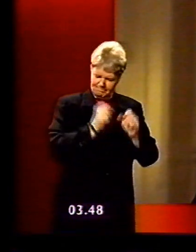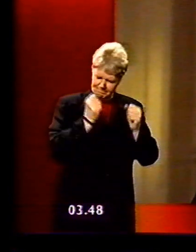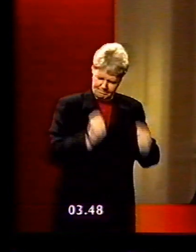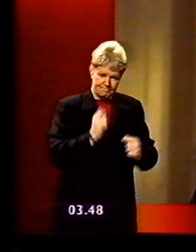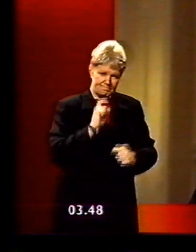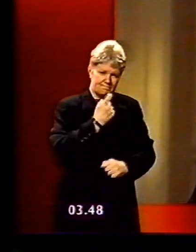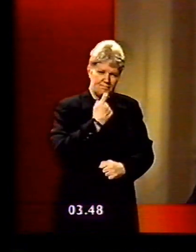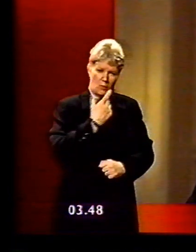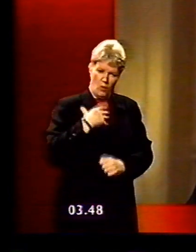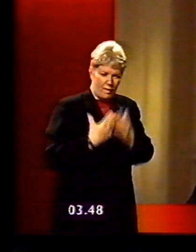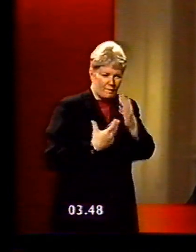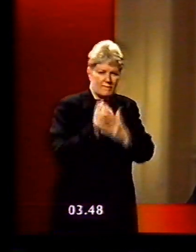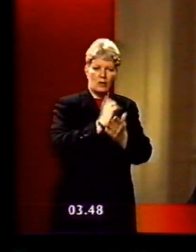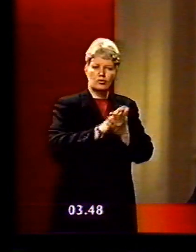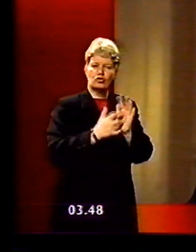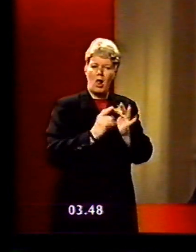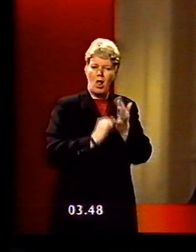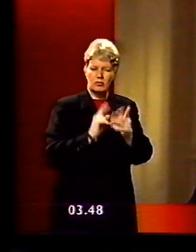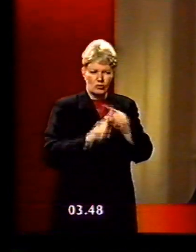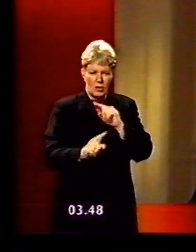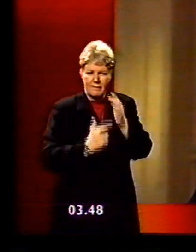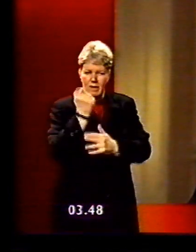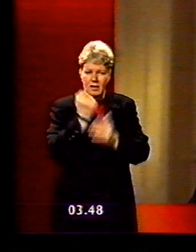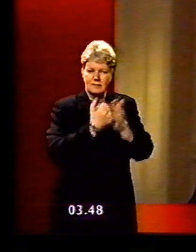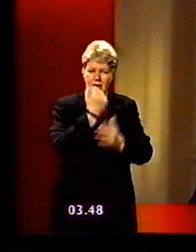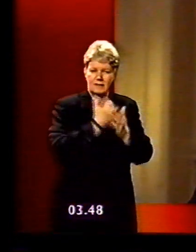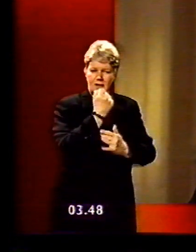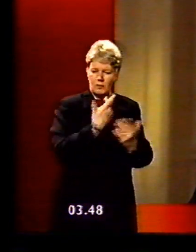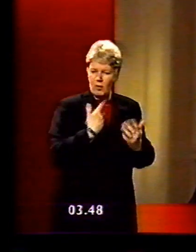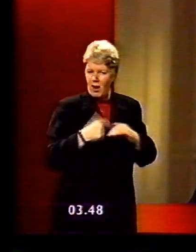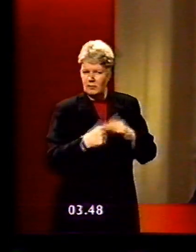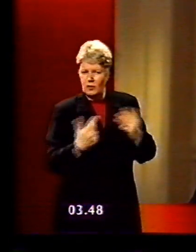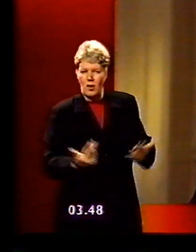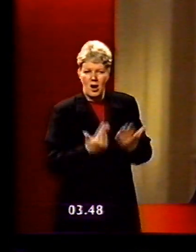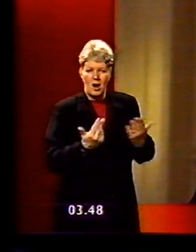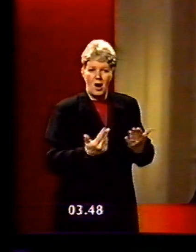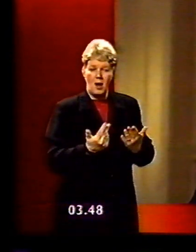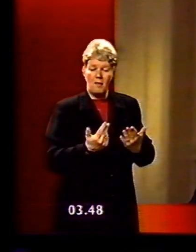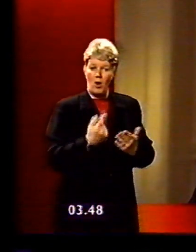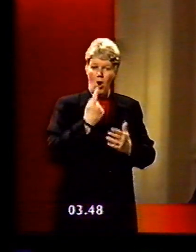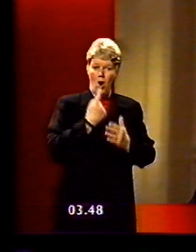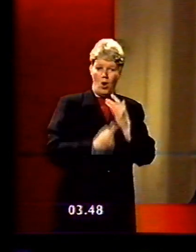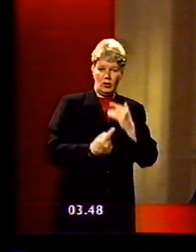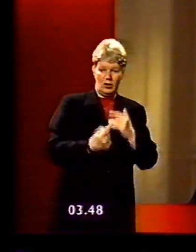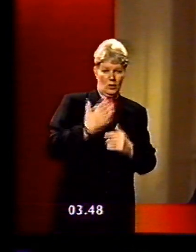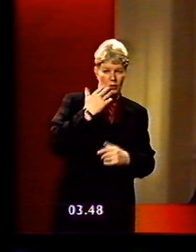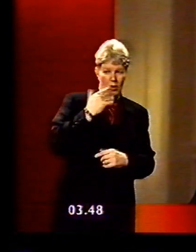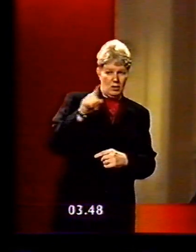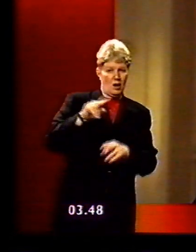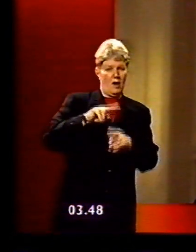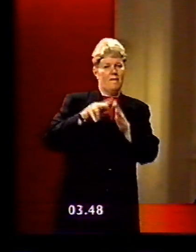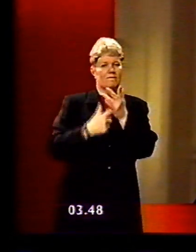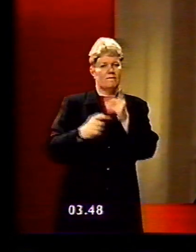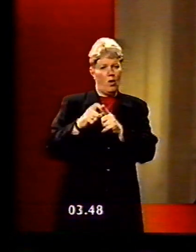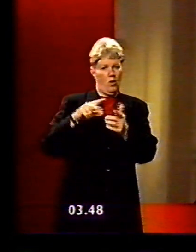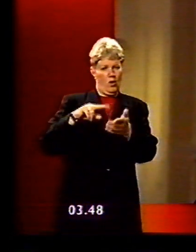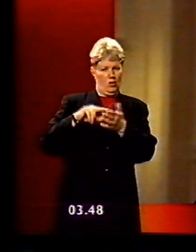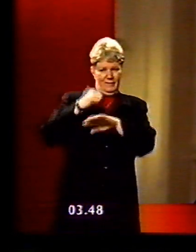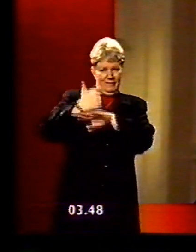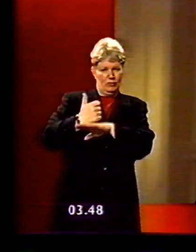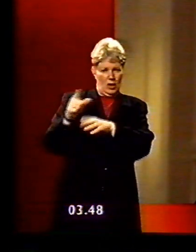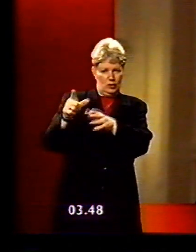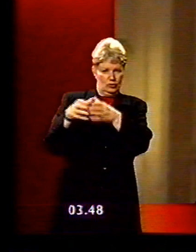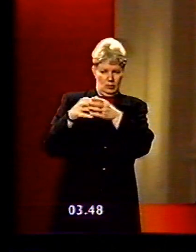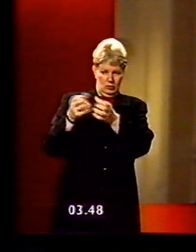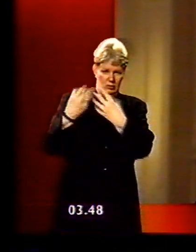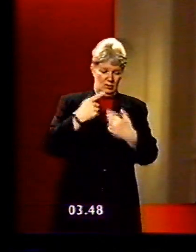Charles. And of course it wasn't until a member of the Ford Foundation, an employee of the Ford Foundation, told